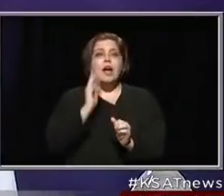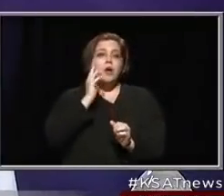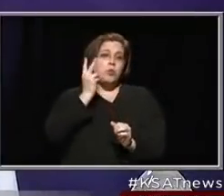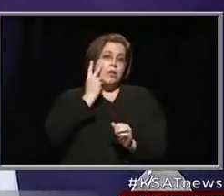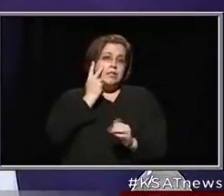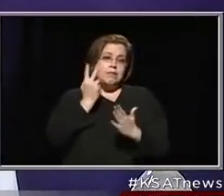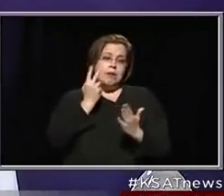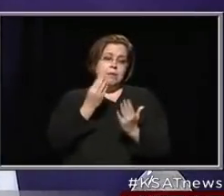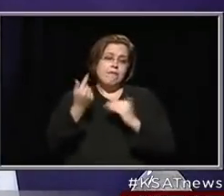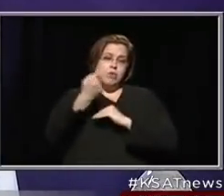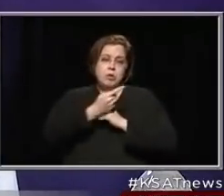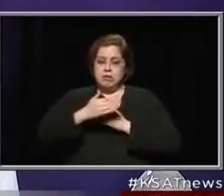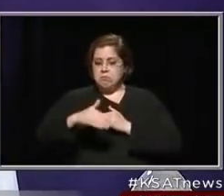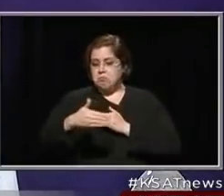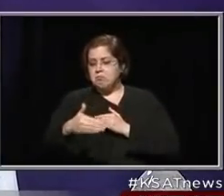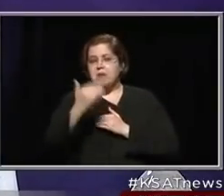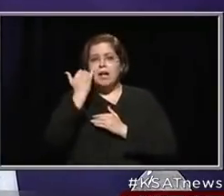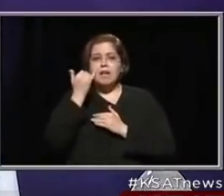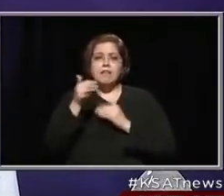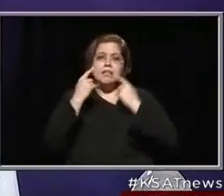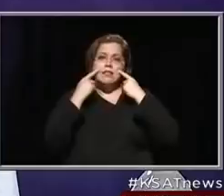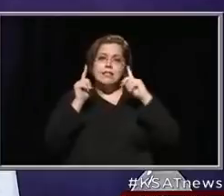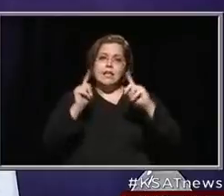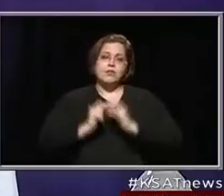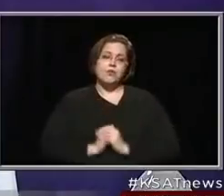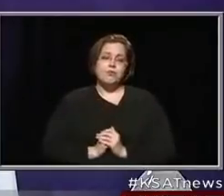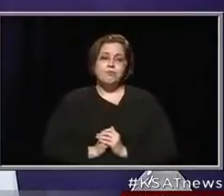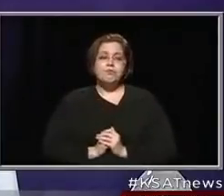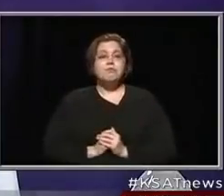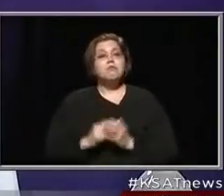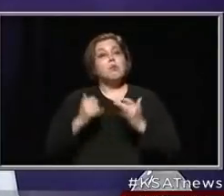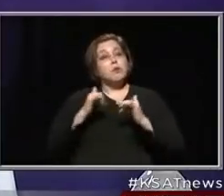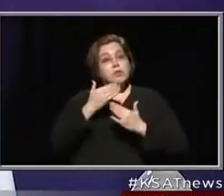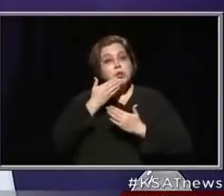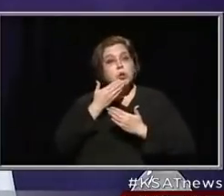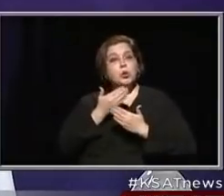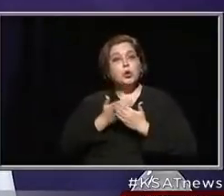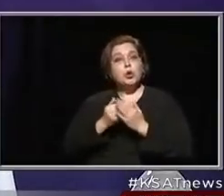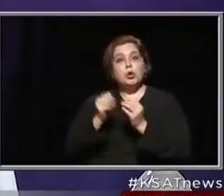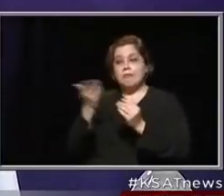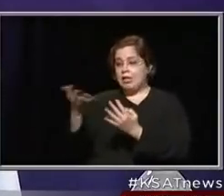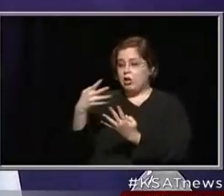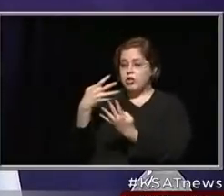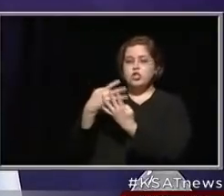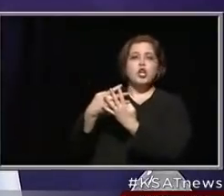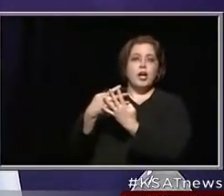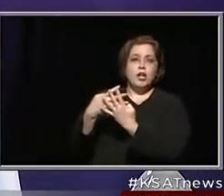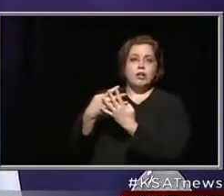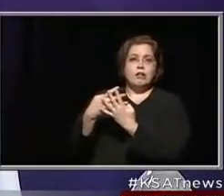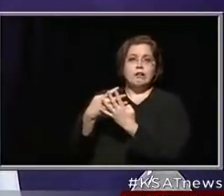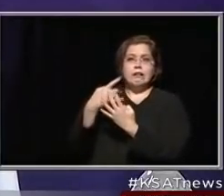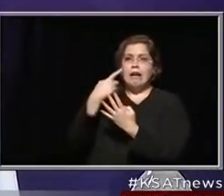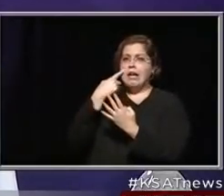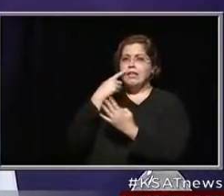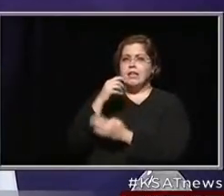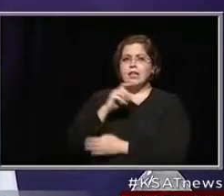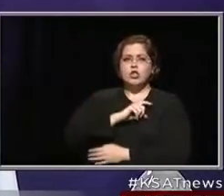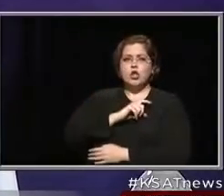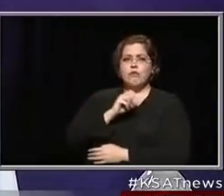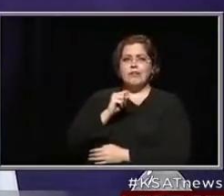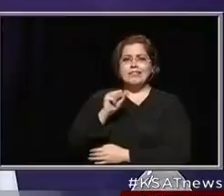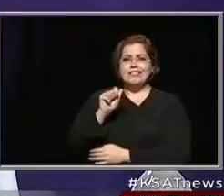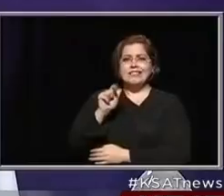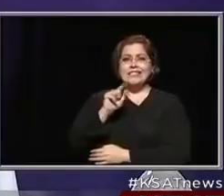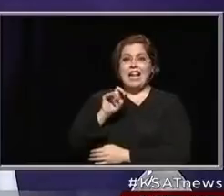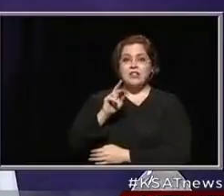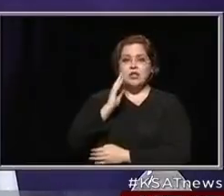next few days whether that works. We're still doing pretty well in the jail, and we'll have, I think, Sheriff Salazar with us